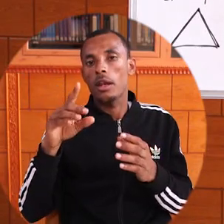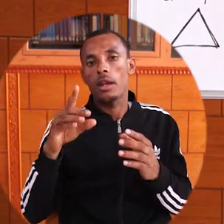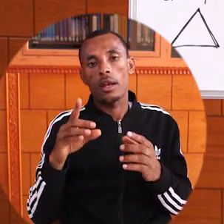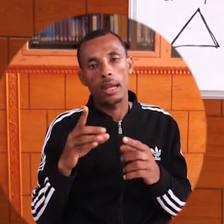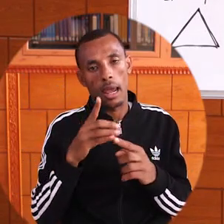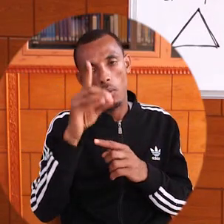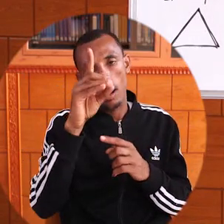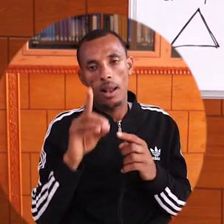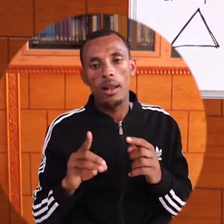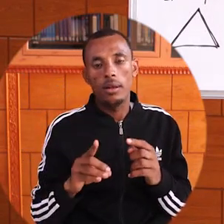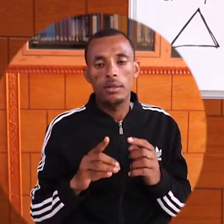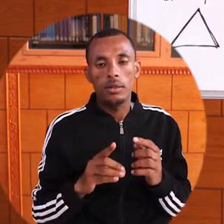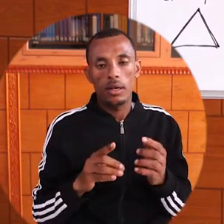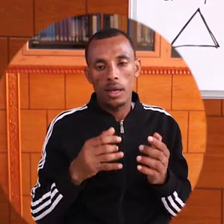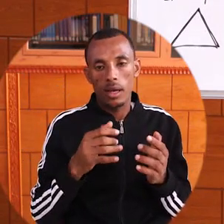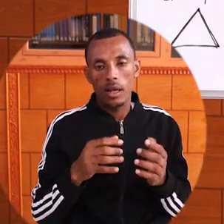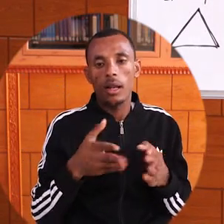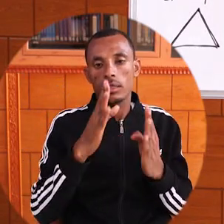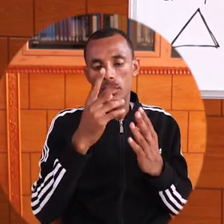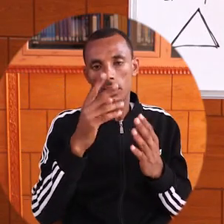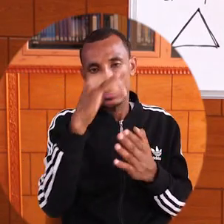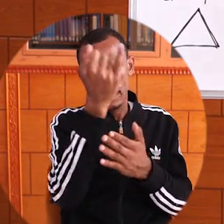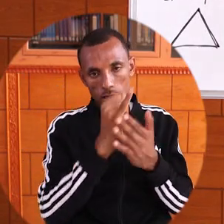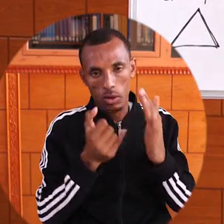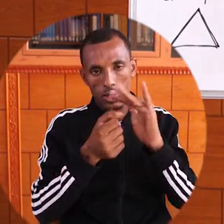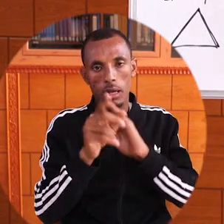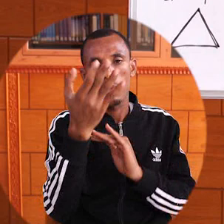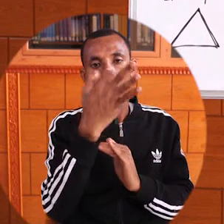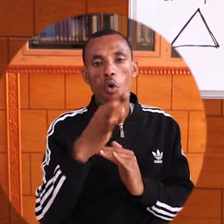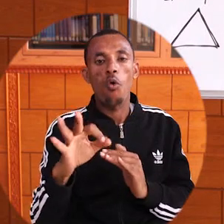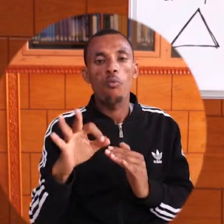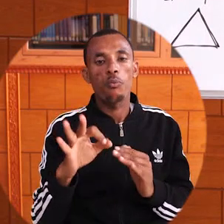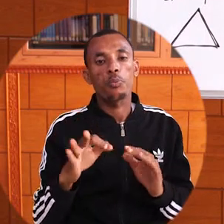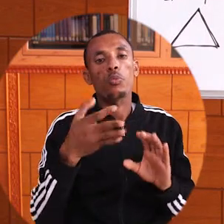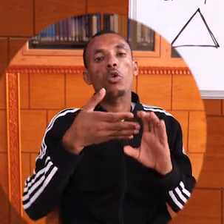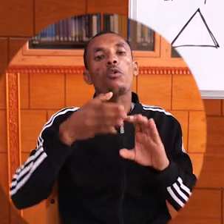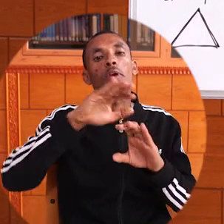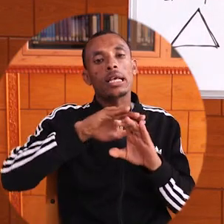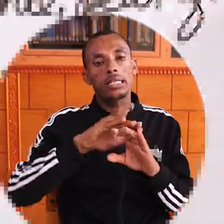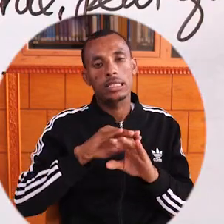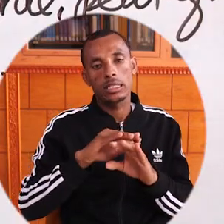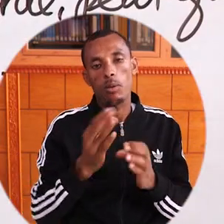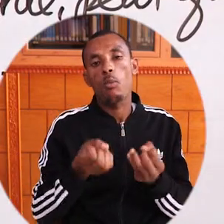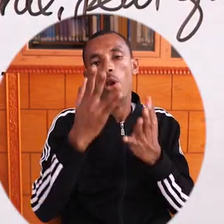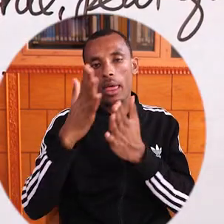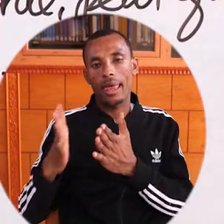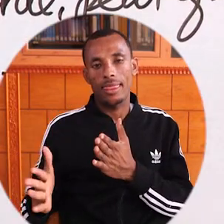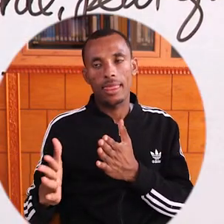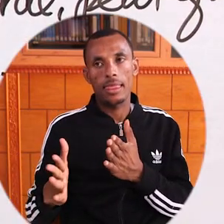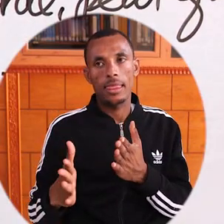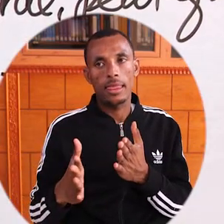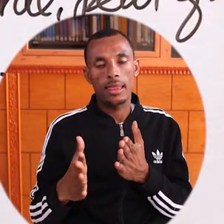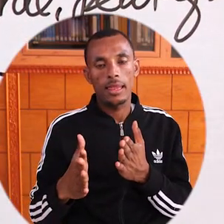Let's draw an example of a convex polygon. Take